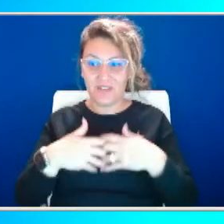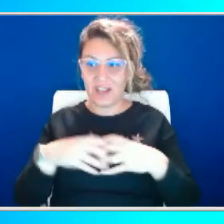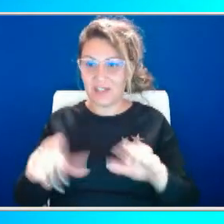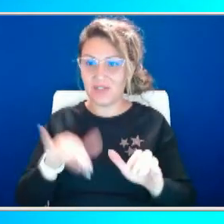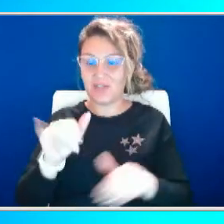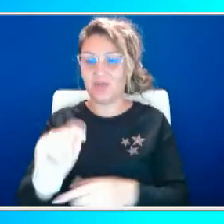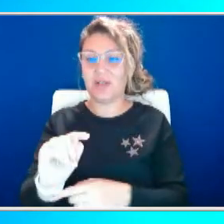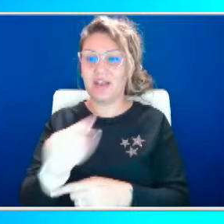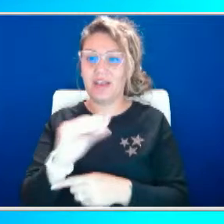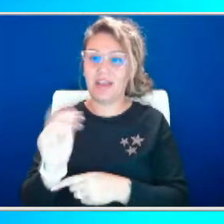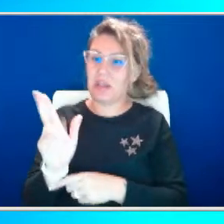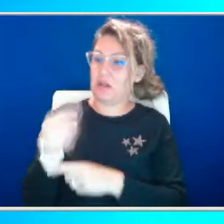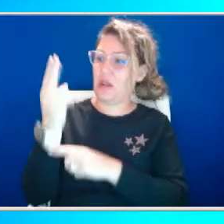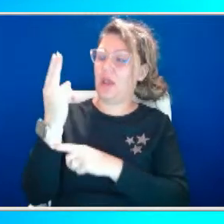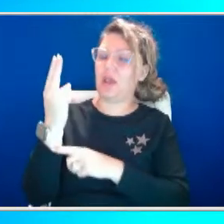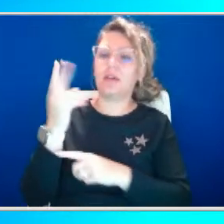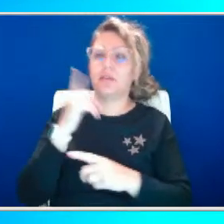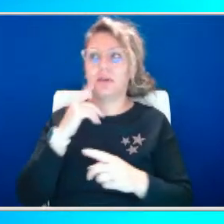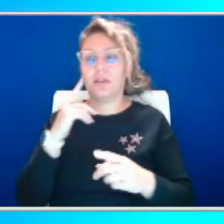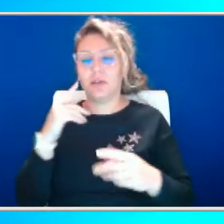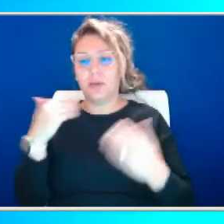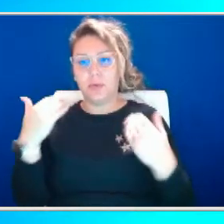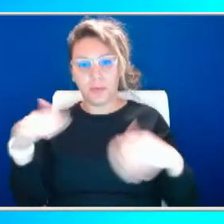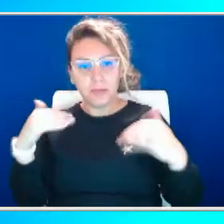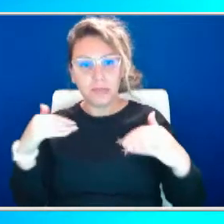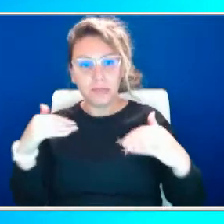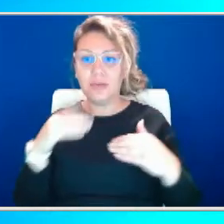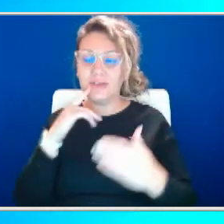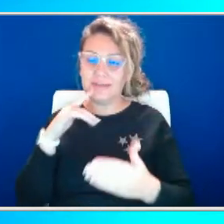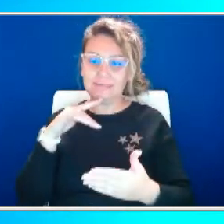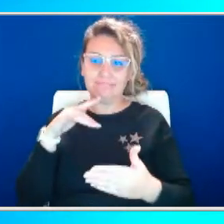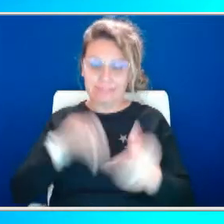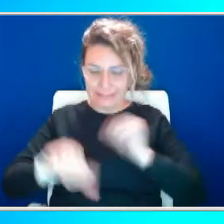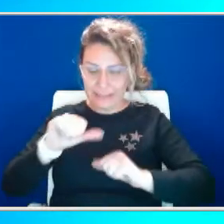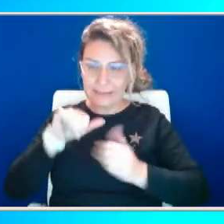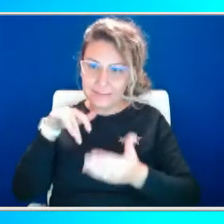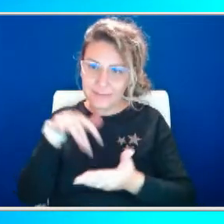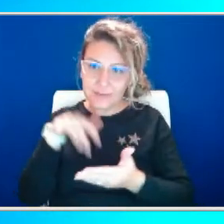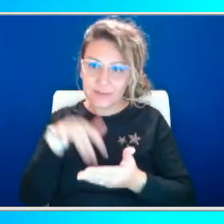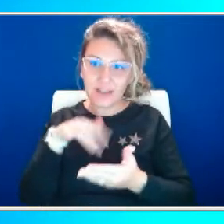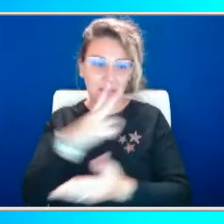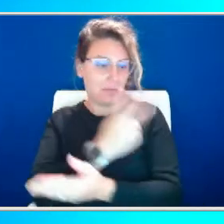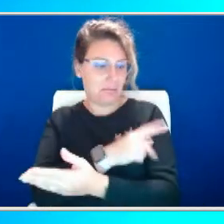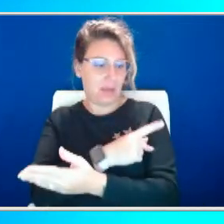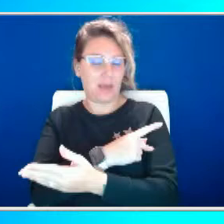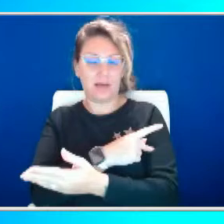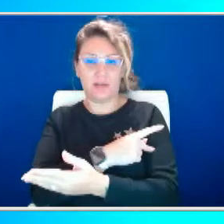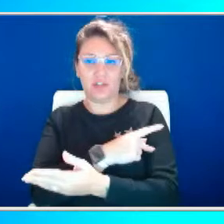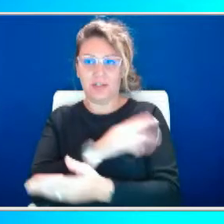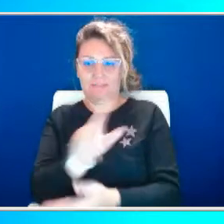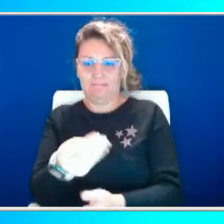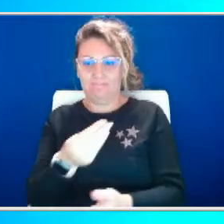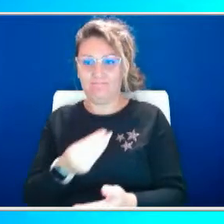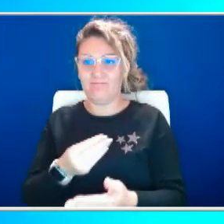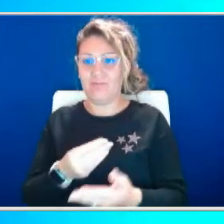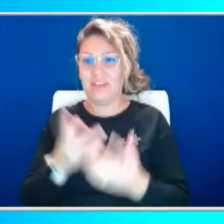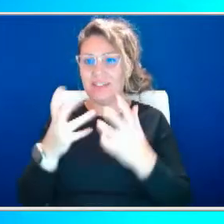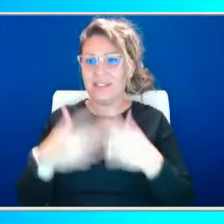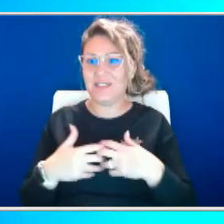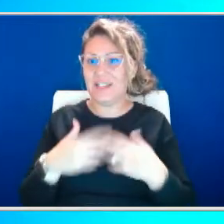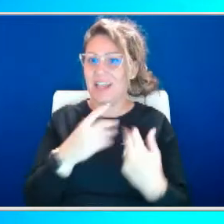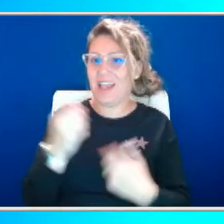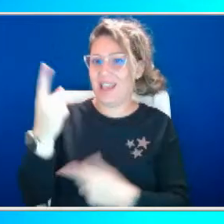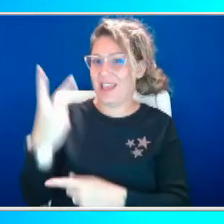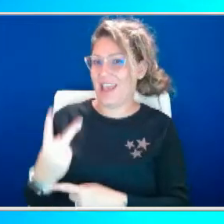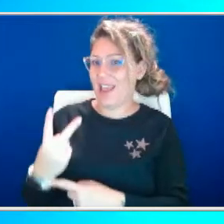highly, rigorous, scientific study where patients actually got the device and half of the patients actually got the